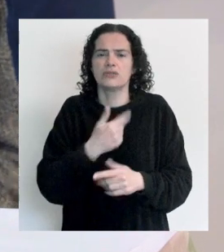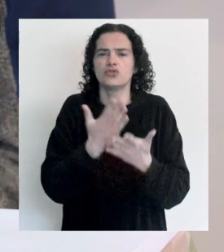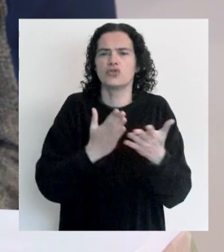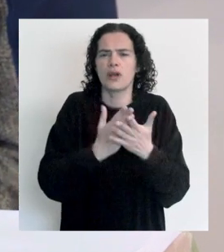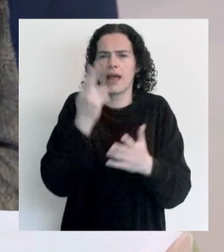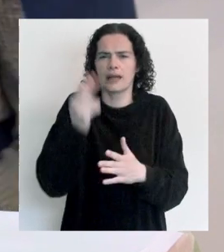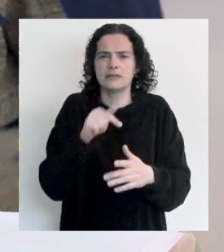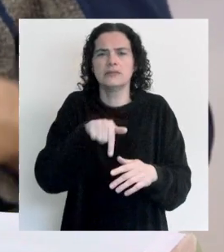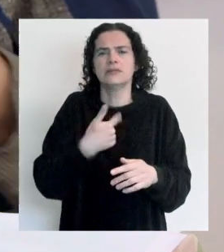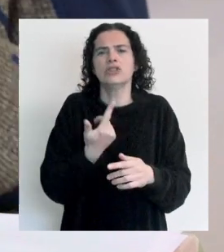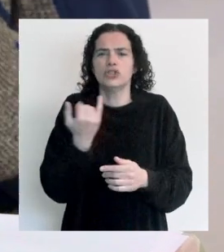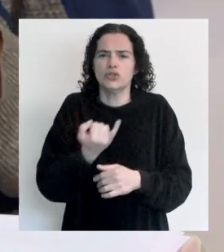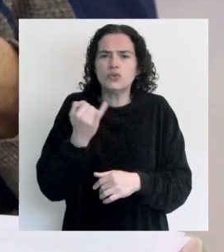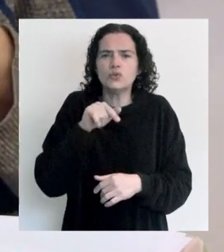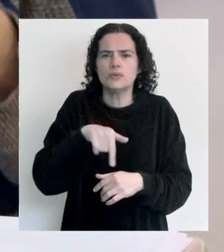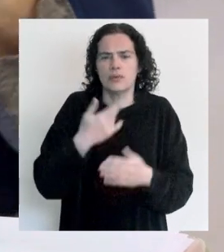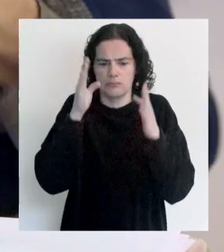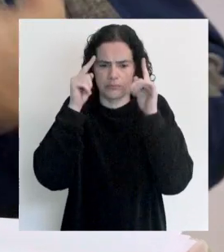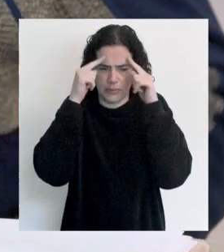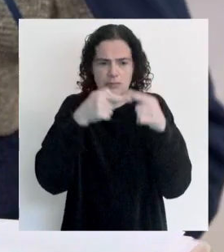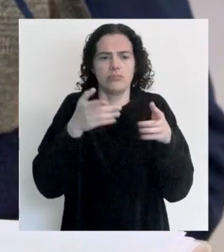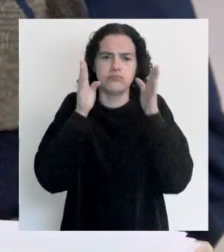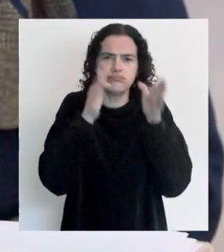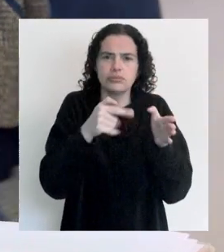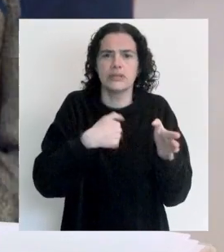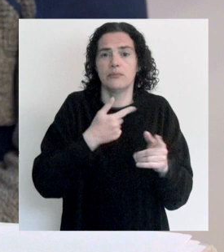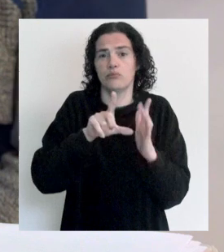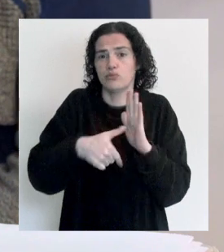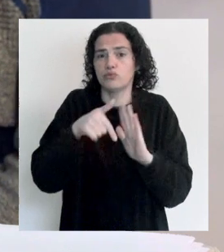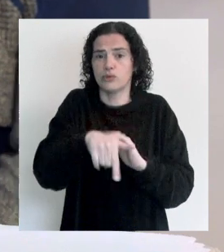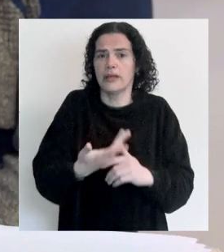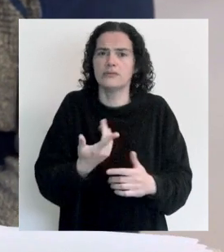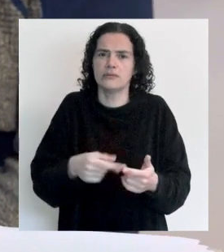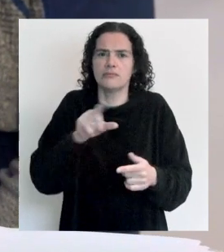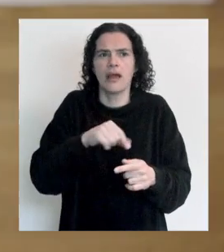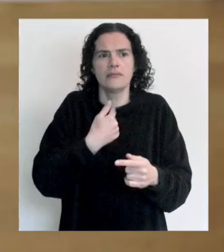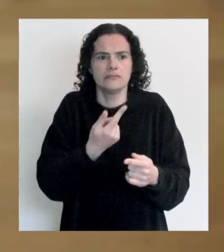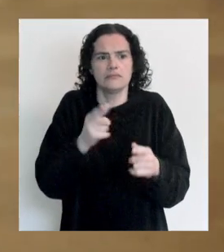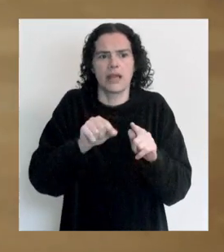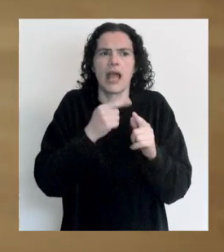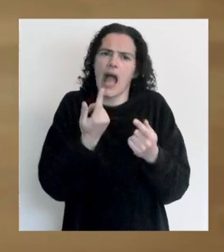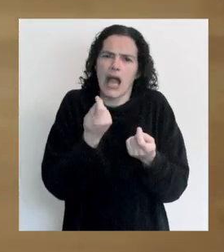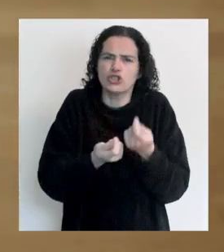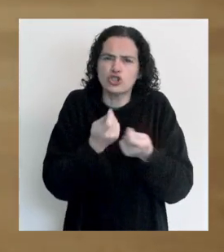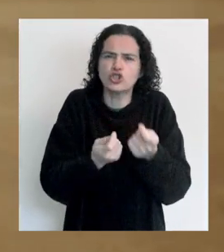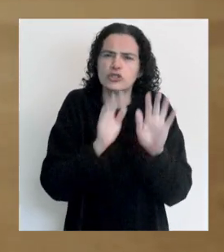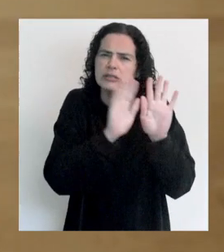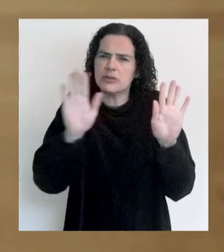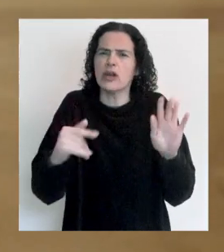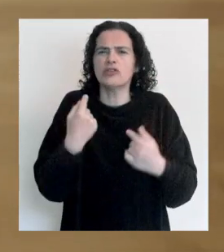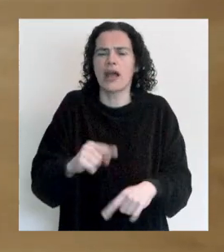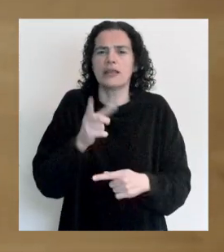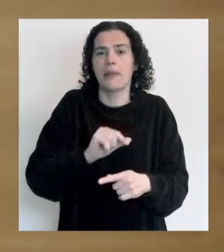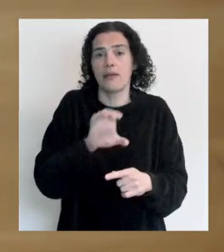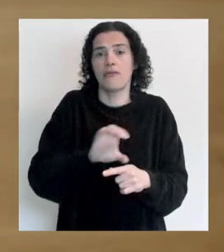Art Institute in a specially dedicated room for this project, on small vitrine exhibitions, but